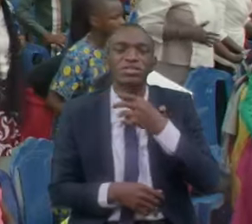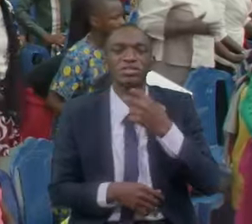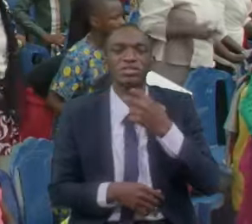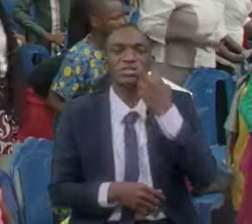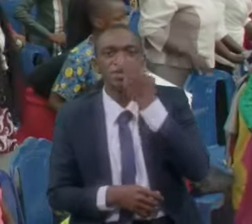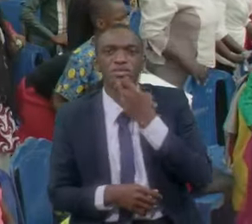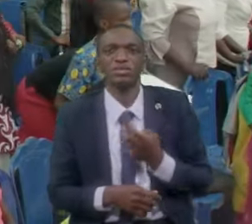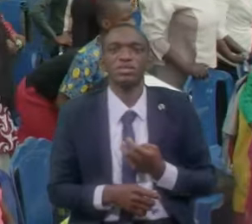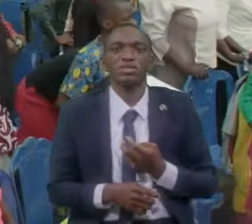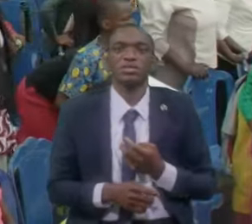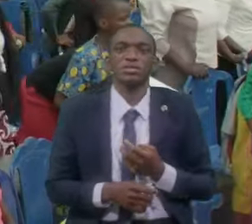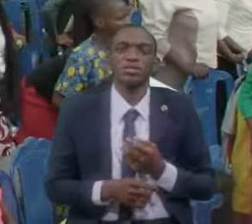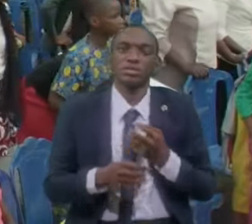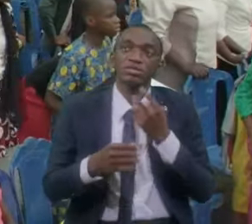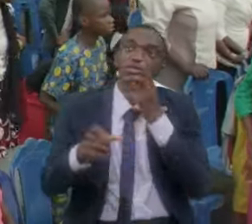Speaking against God.